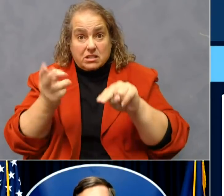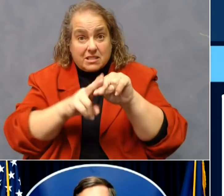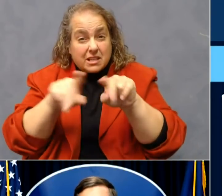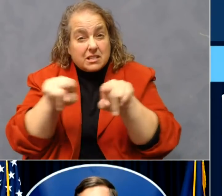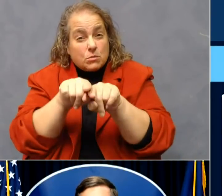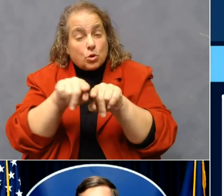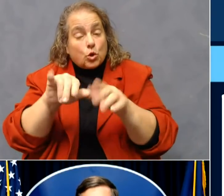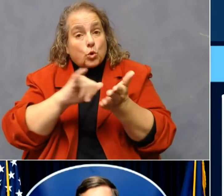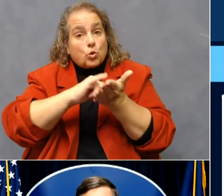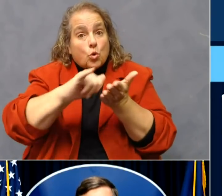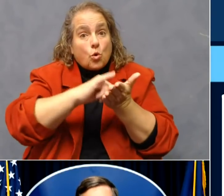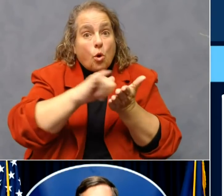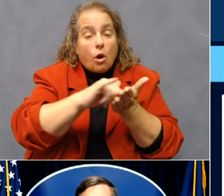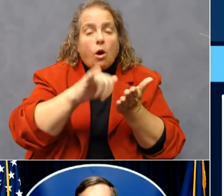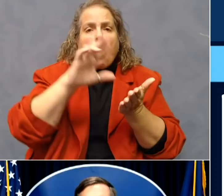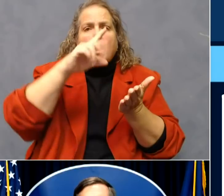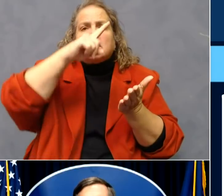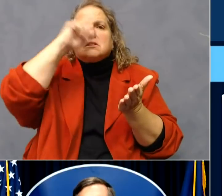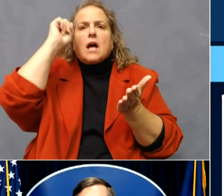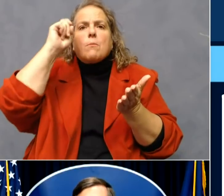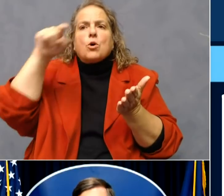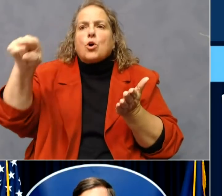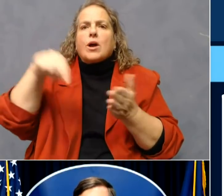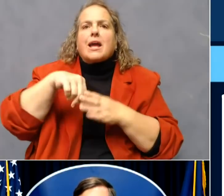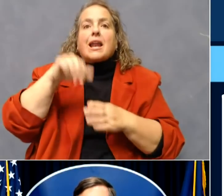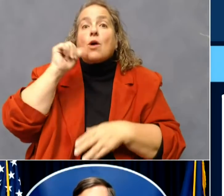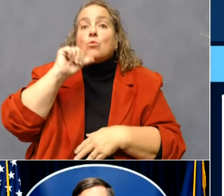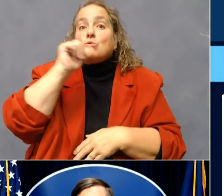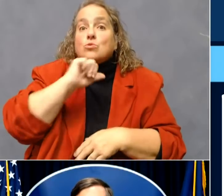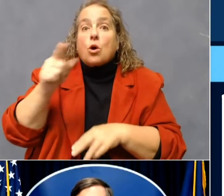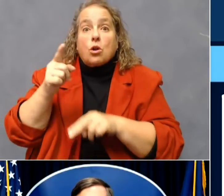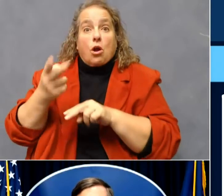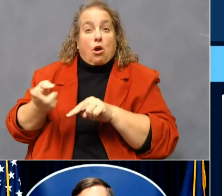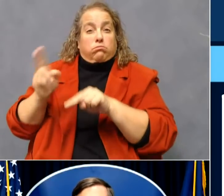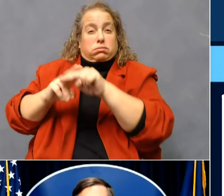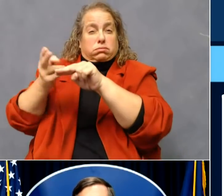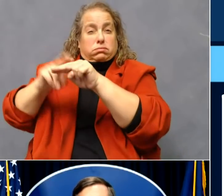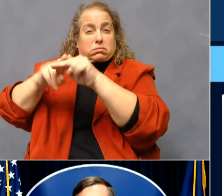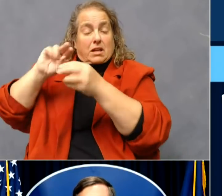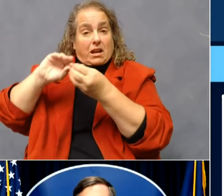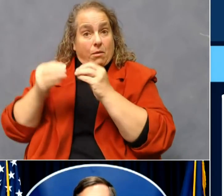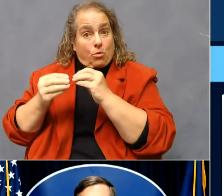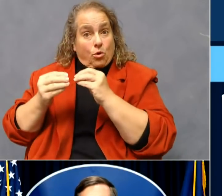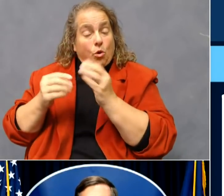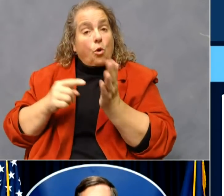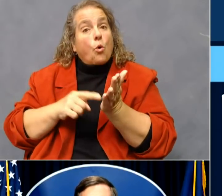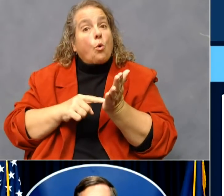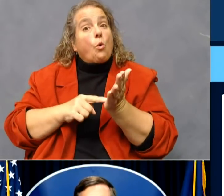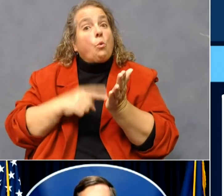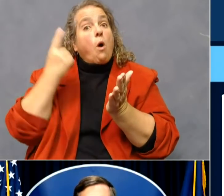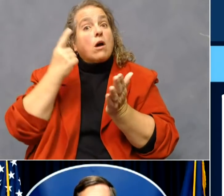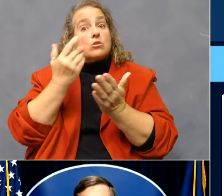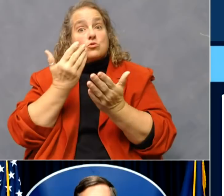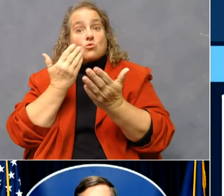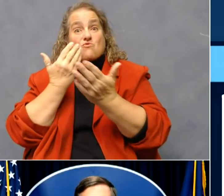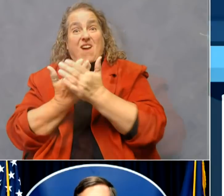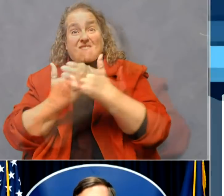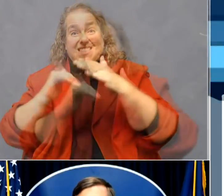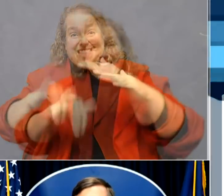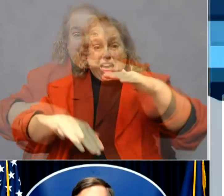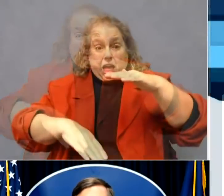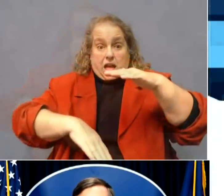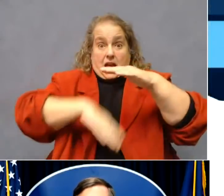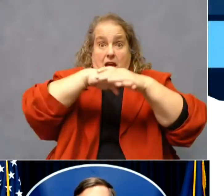surge in places like Arizona, once you reach that healthcare capacity point, once